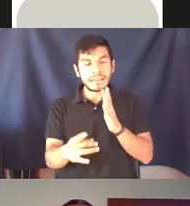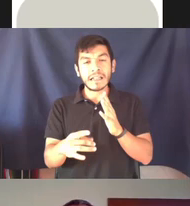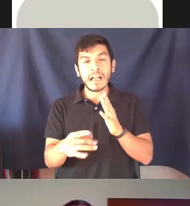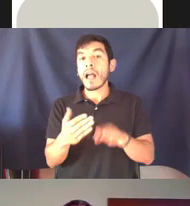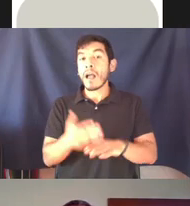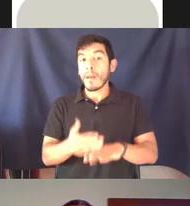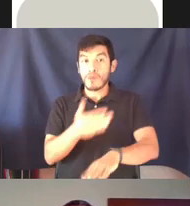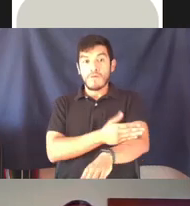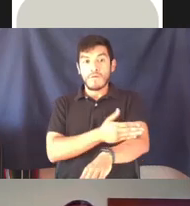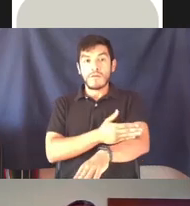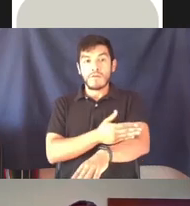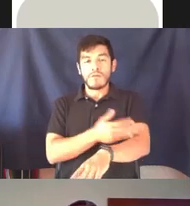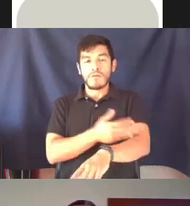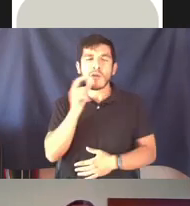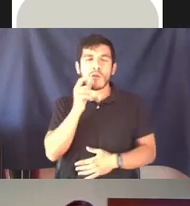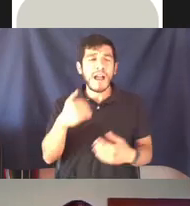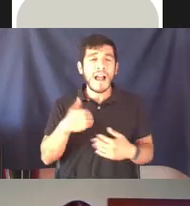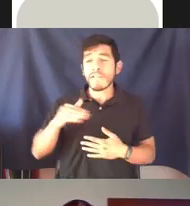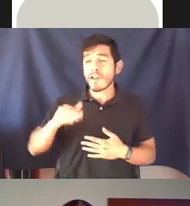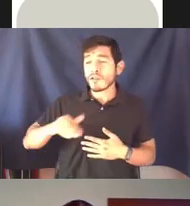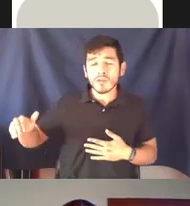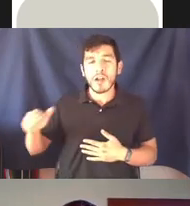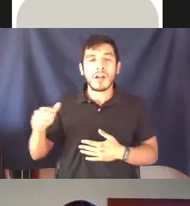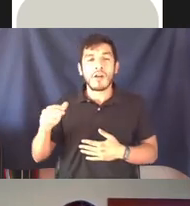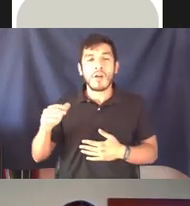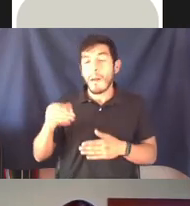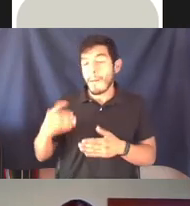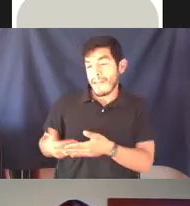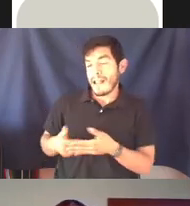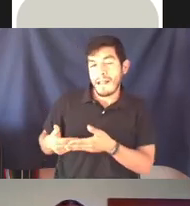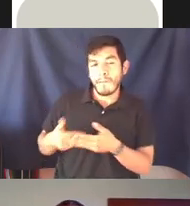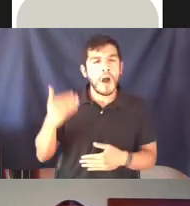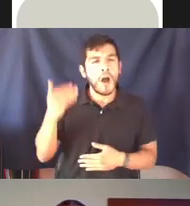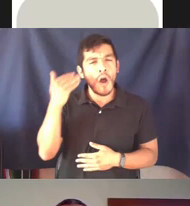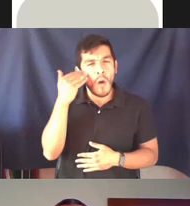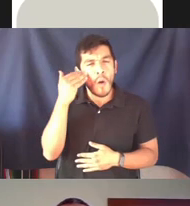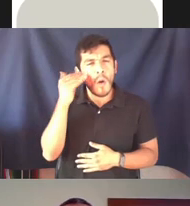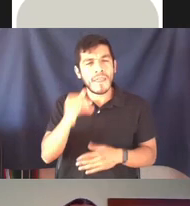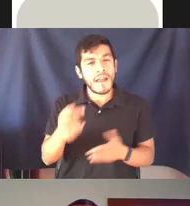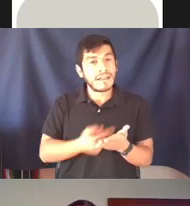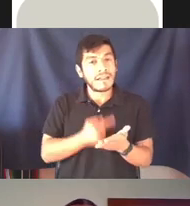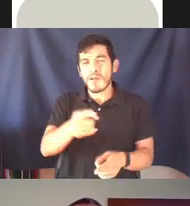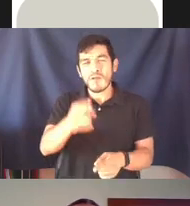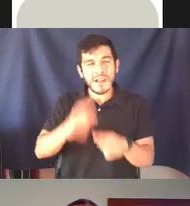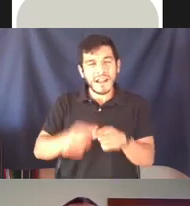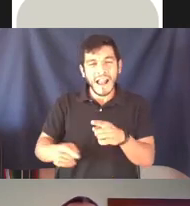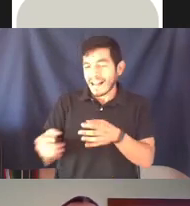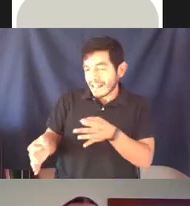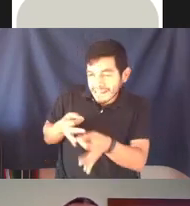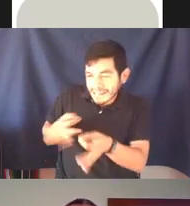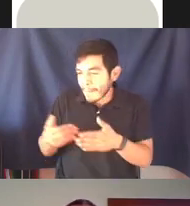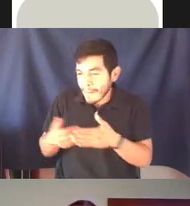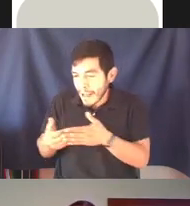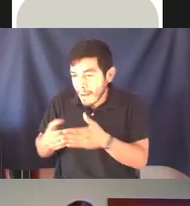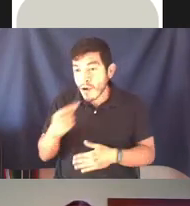a toddler knows that, sometimes you can't reason with a toddler or say, hey, you're impacting